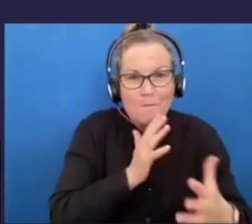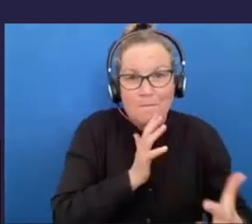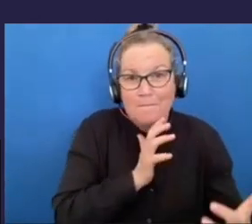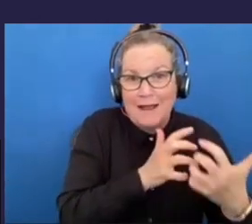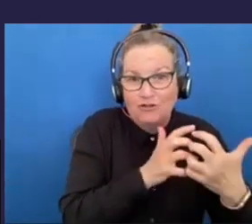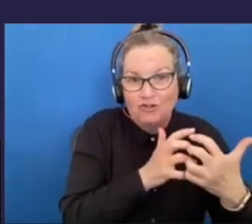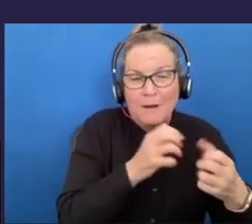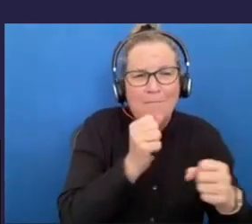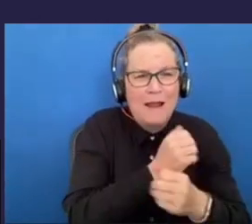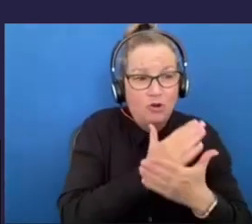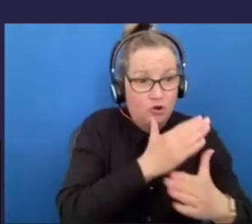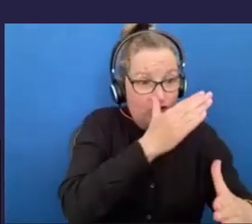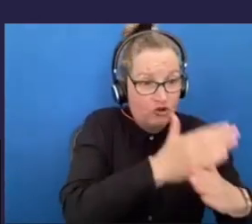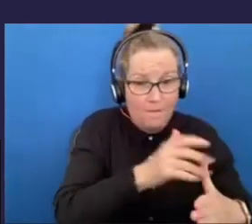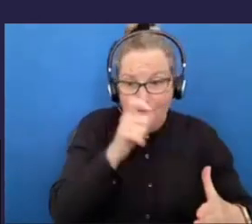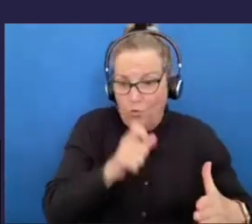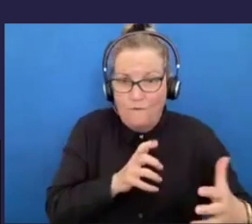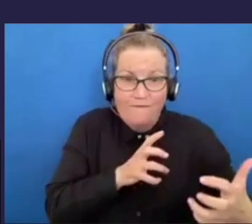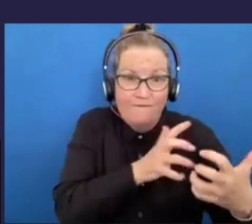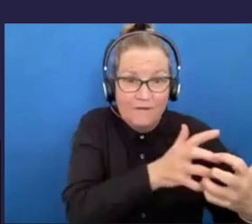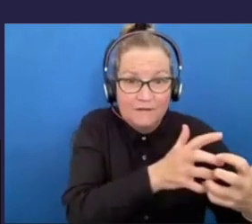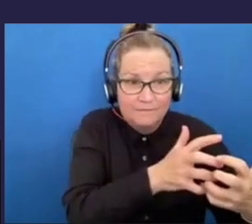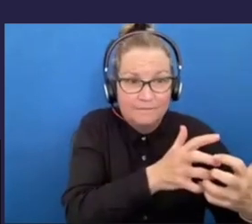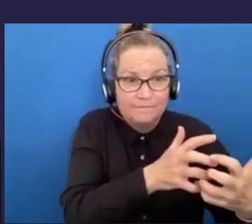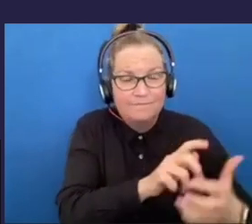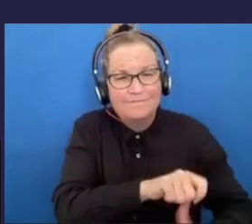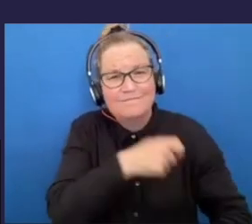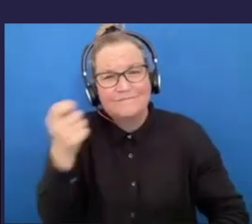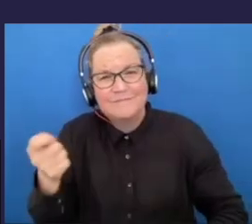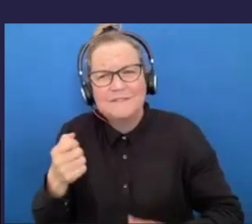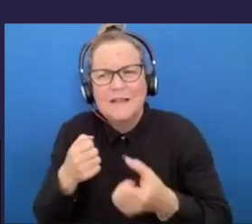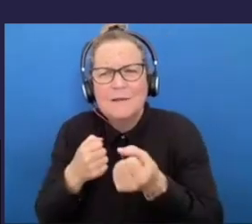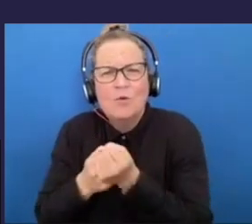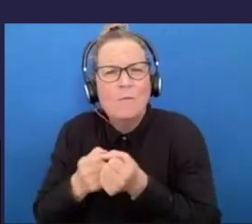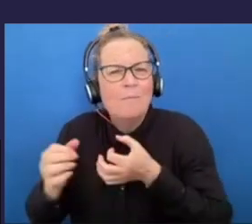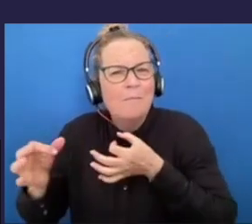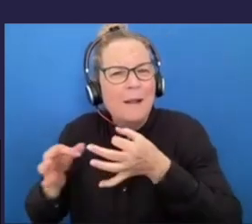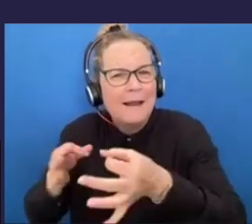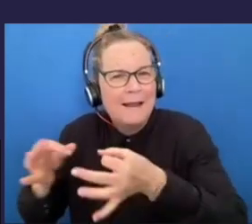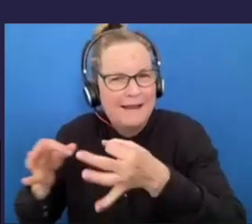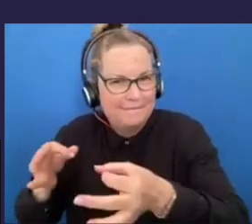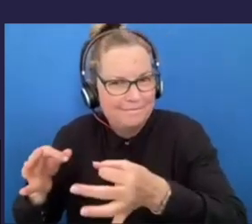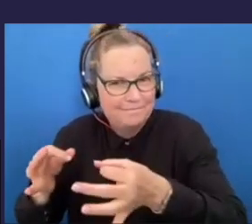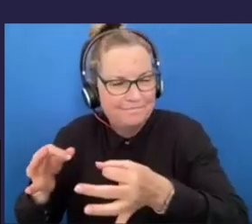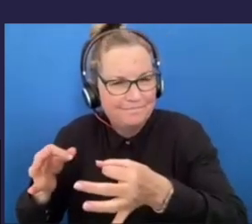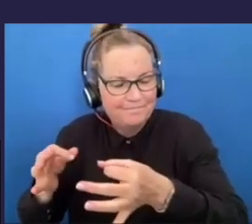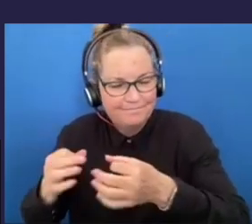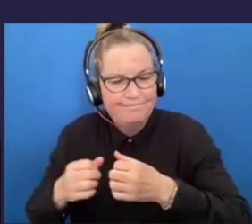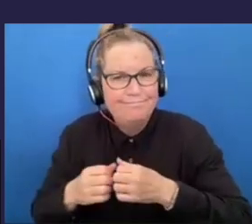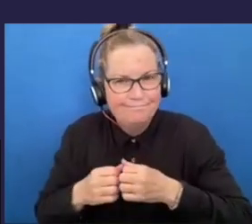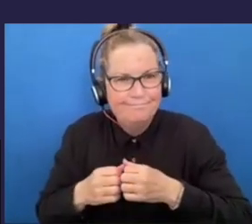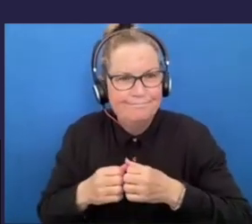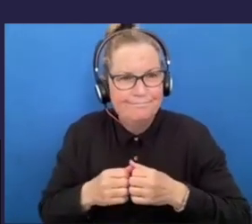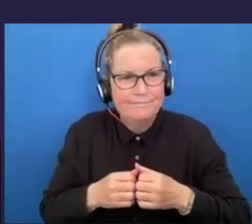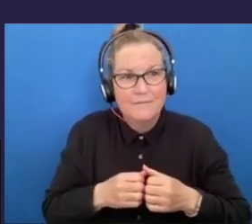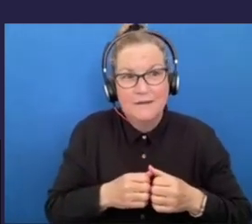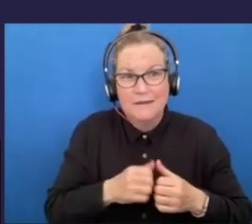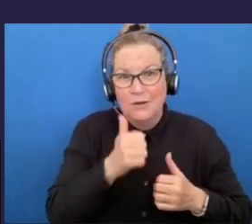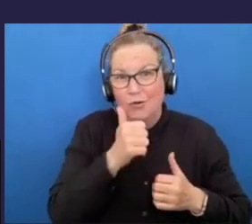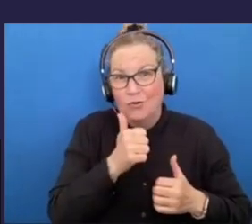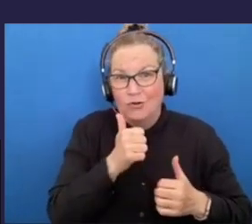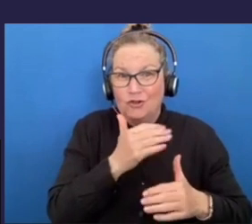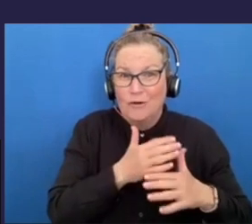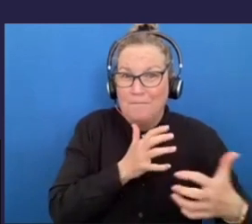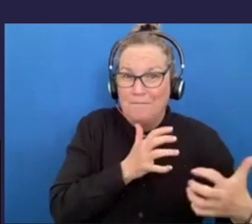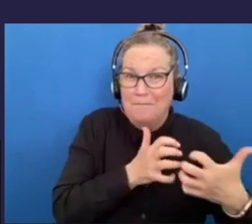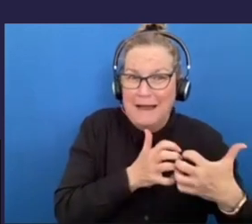the job is a good fit. The other is the support plan. To describe how to do a good job match is a whole nother session, and it's